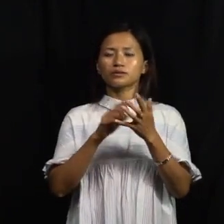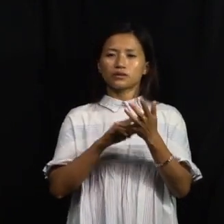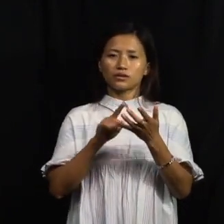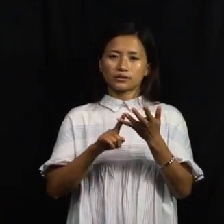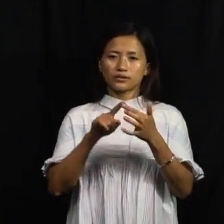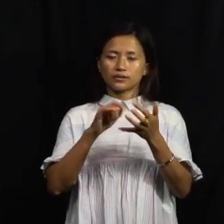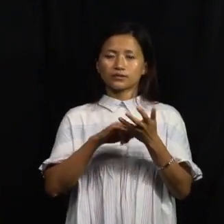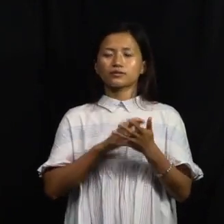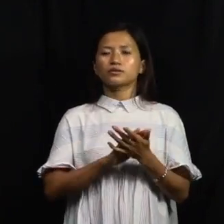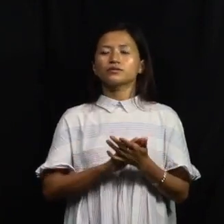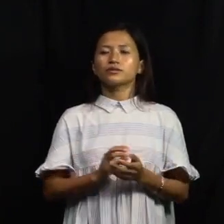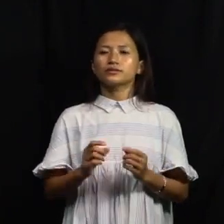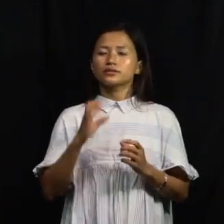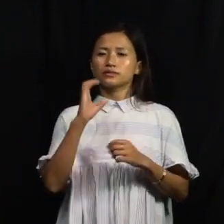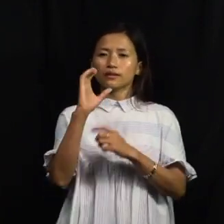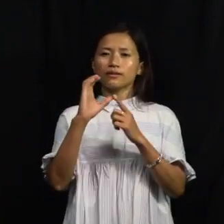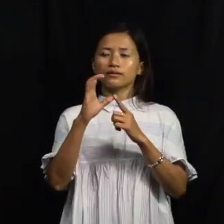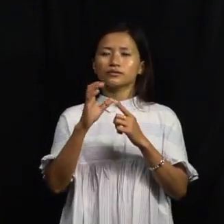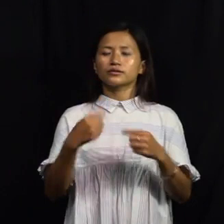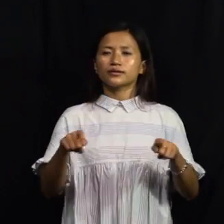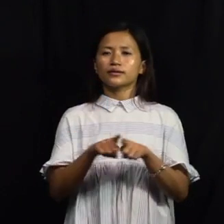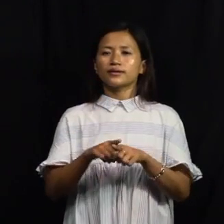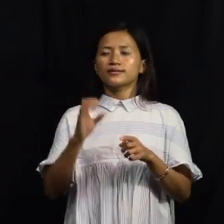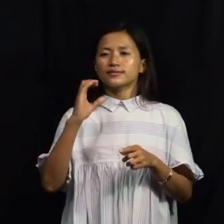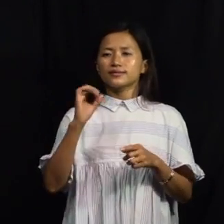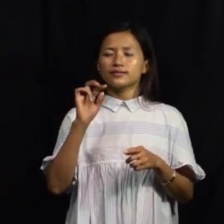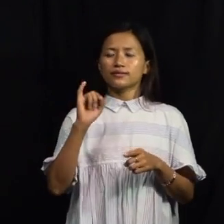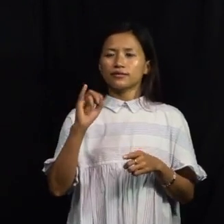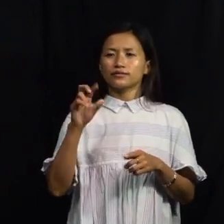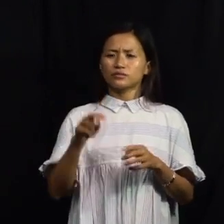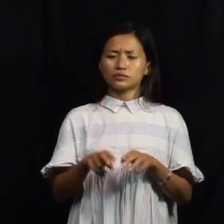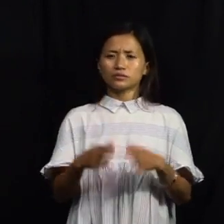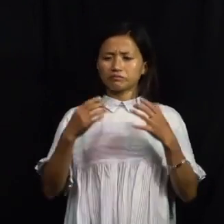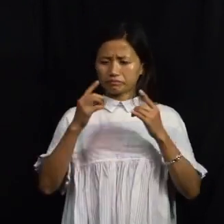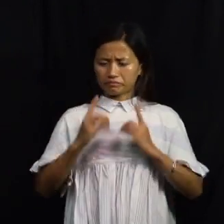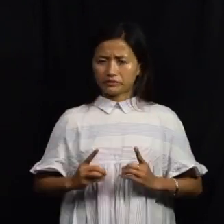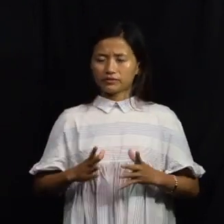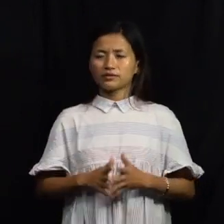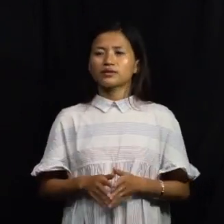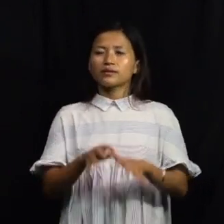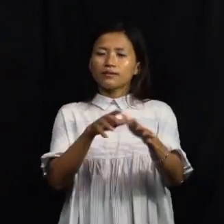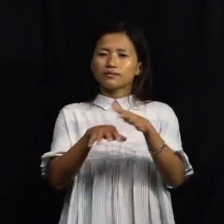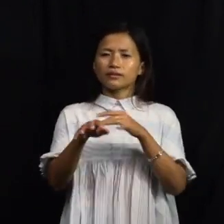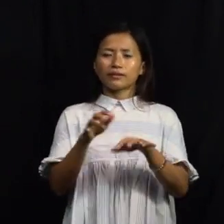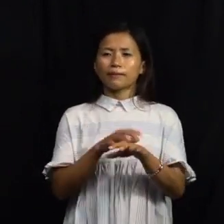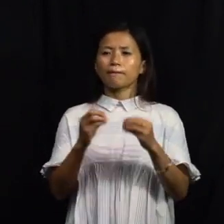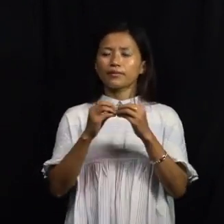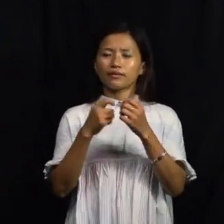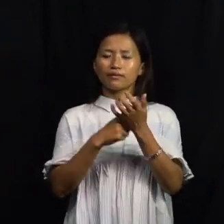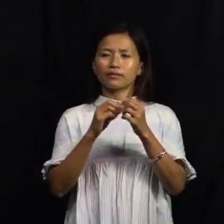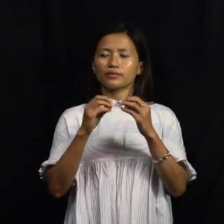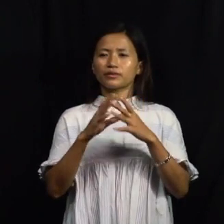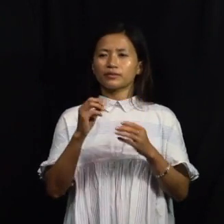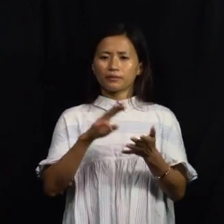beings also become cultured and civilized. We don't behave like animals, we don't behave in a barbaric manner, but